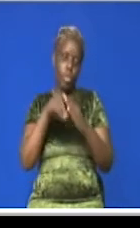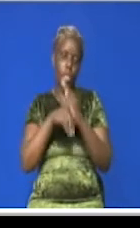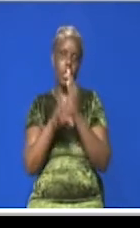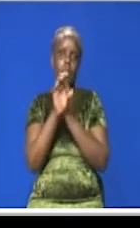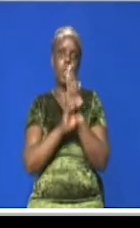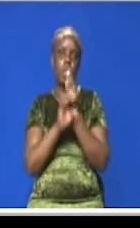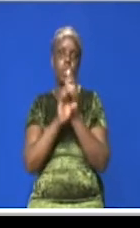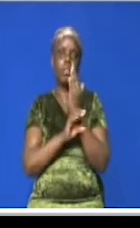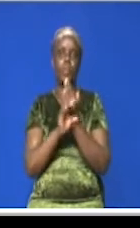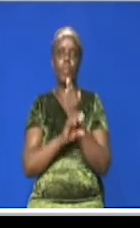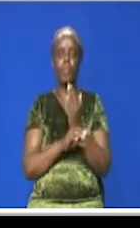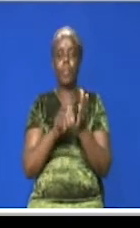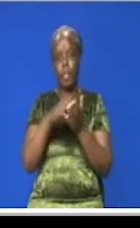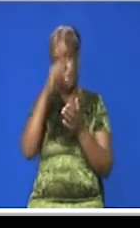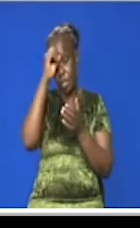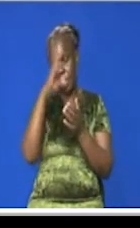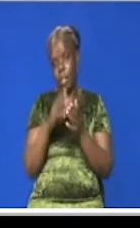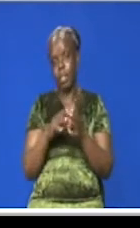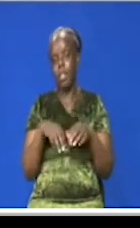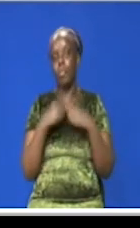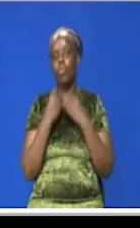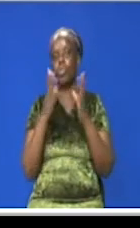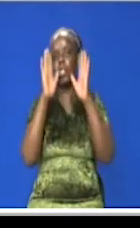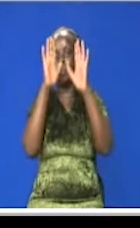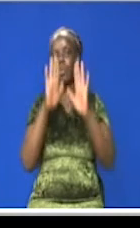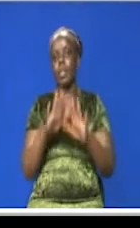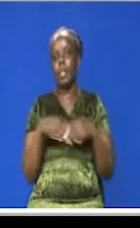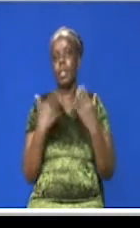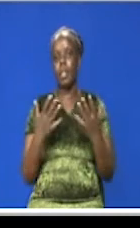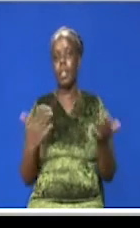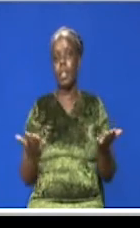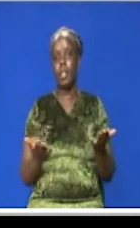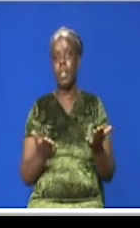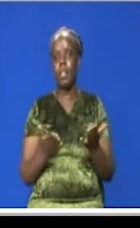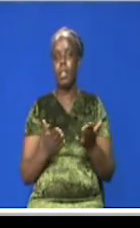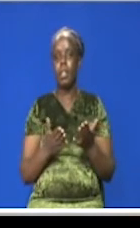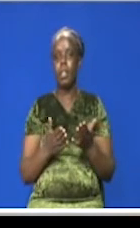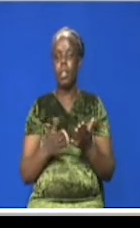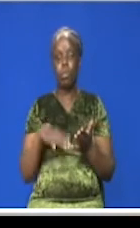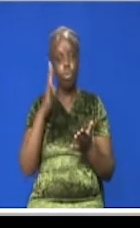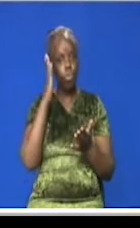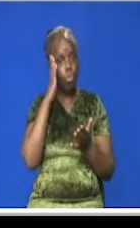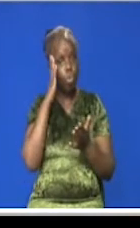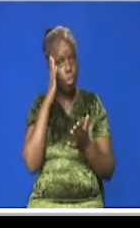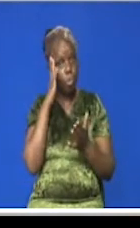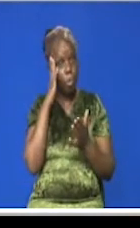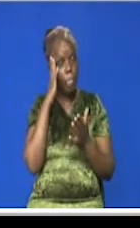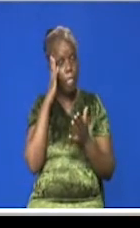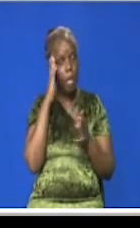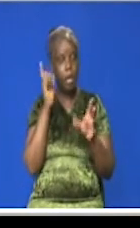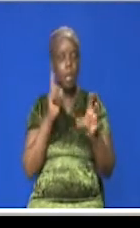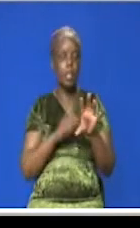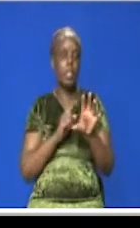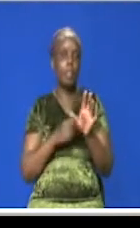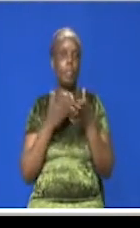country. Learner, the most important thing to take note of at this